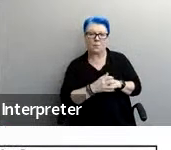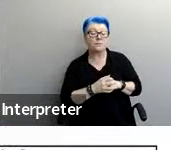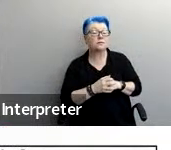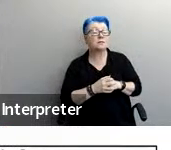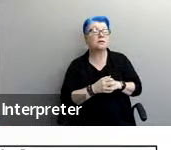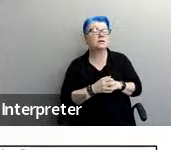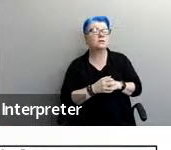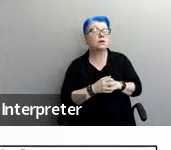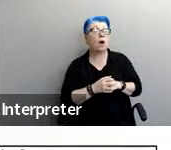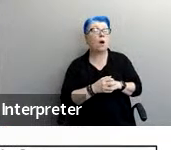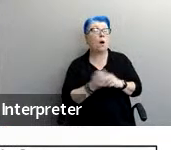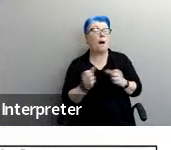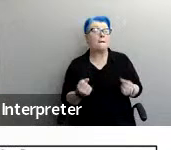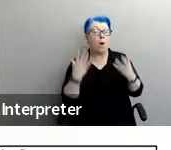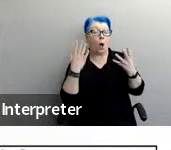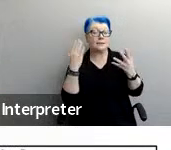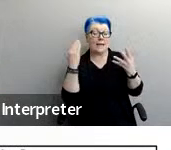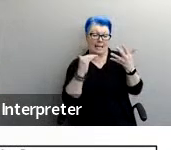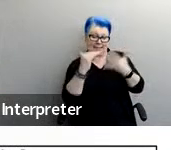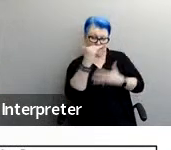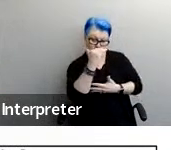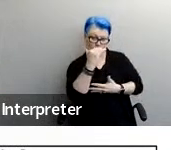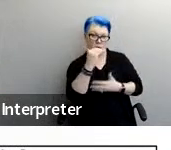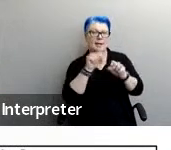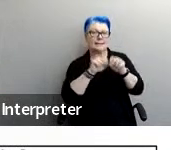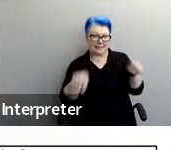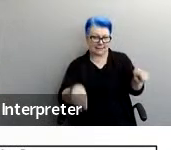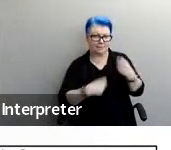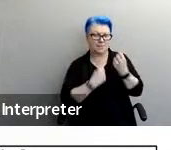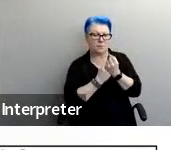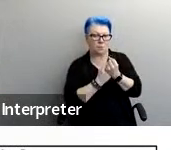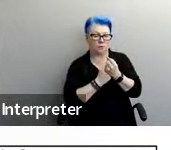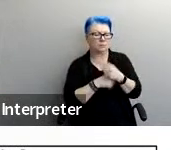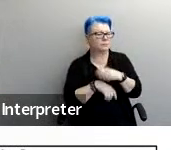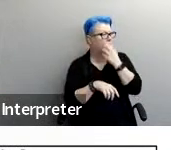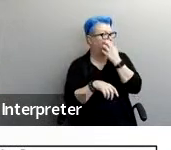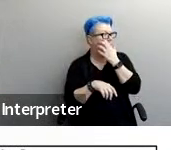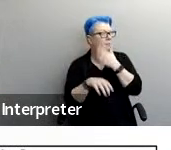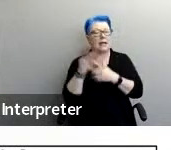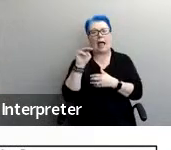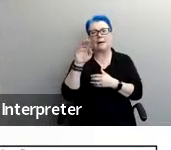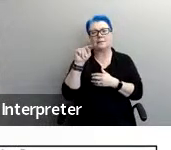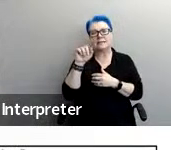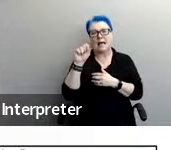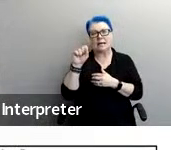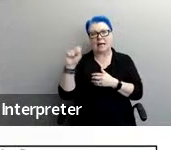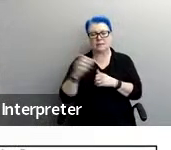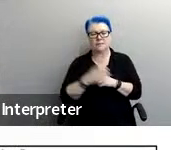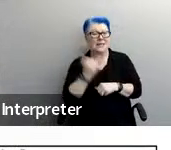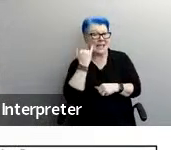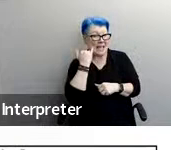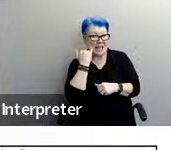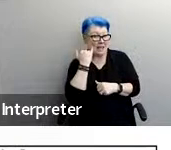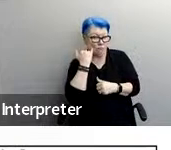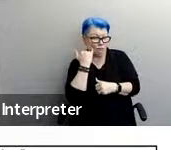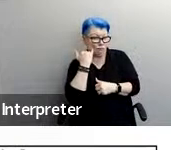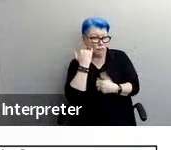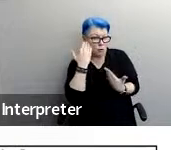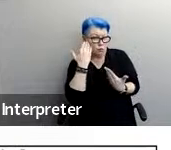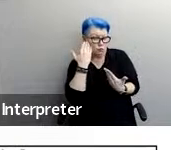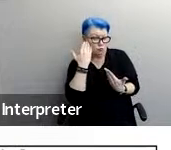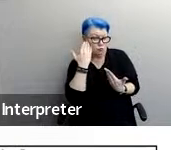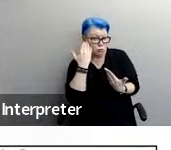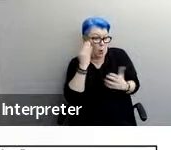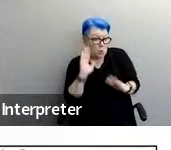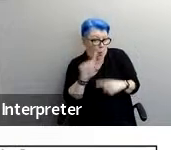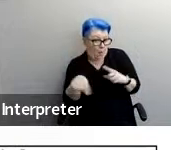with multi-tiered systems of support, which is MTSS. Just in case MTSS is unfamiliar to you or that it